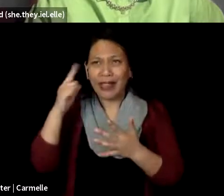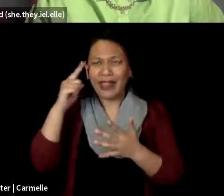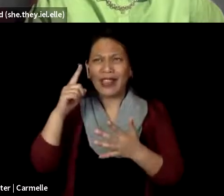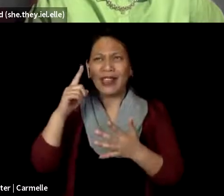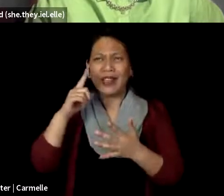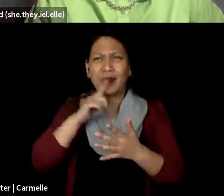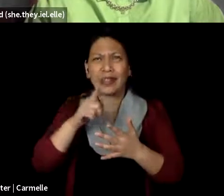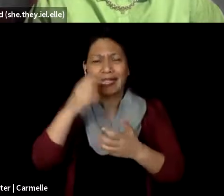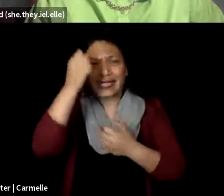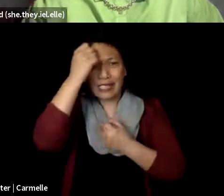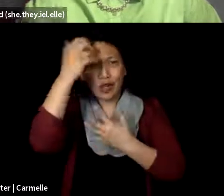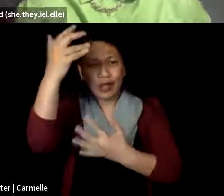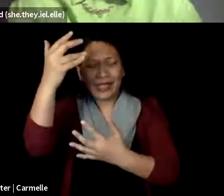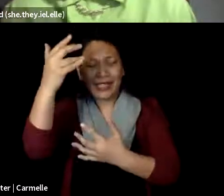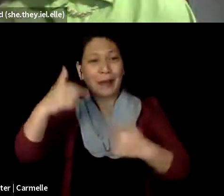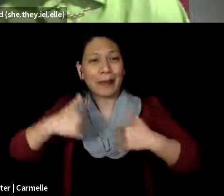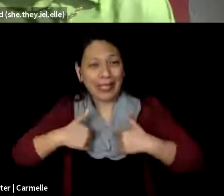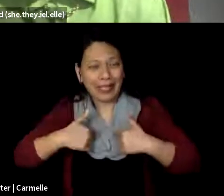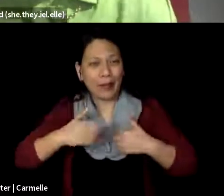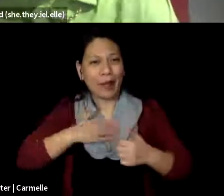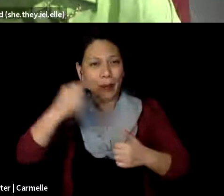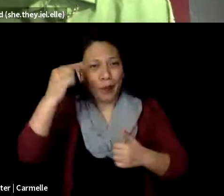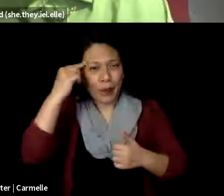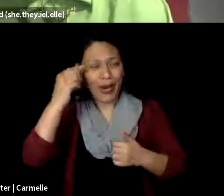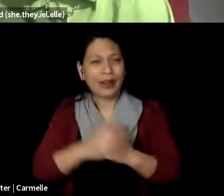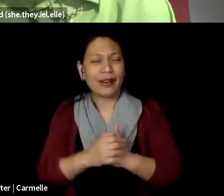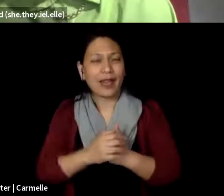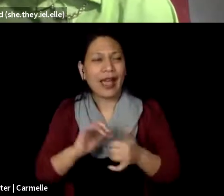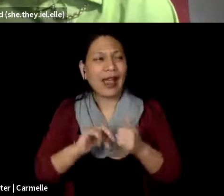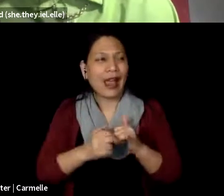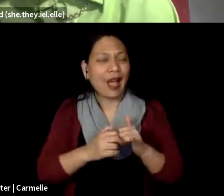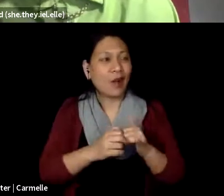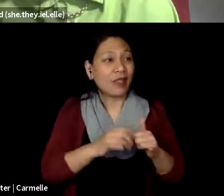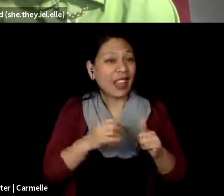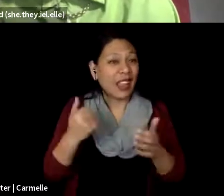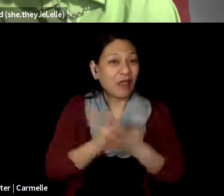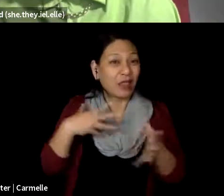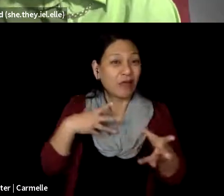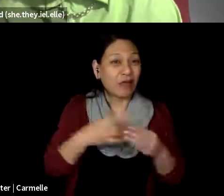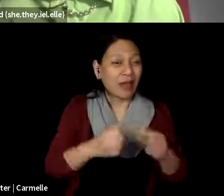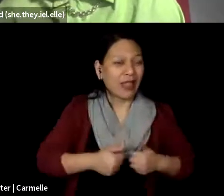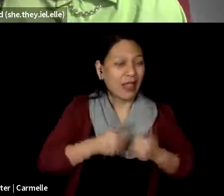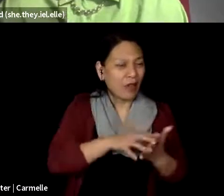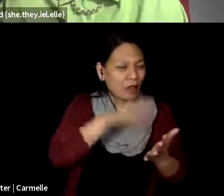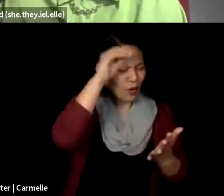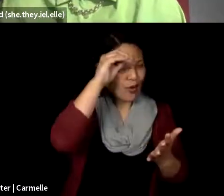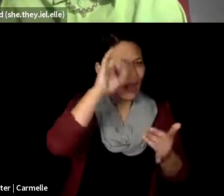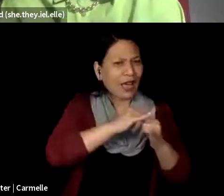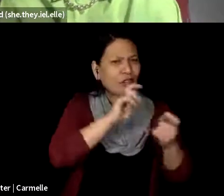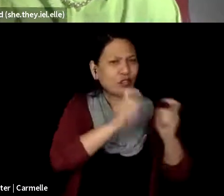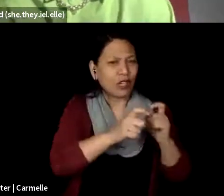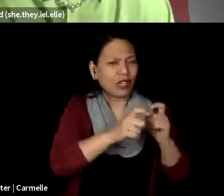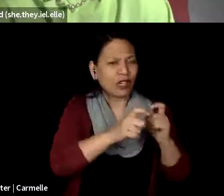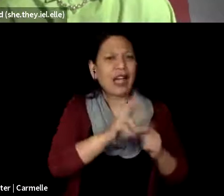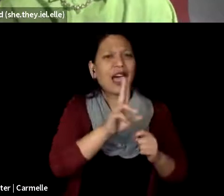of it as decolonizing my own brain and the active work of unlearning these things that have been implemented